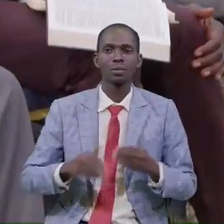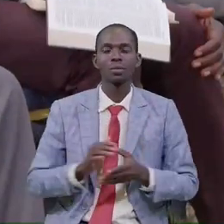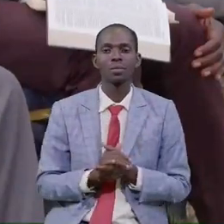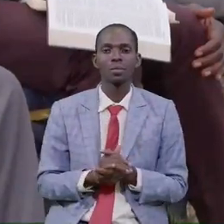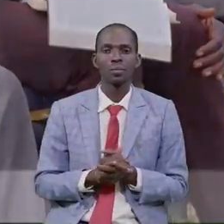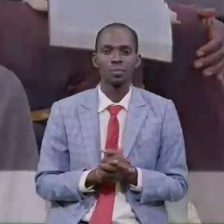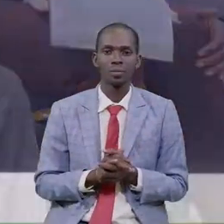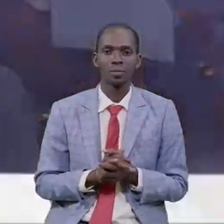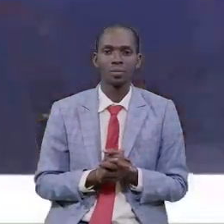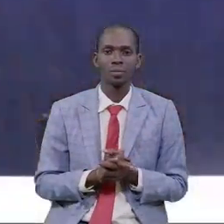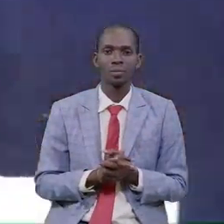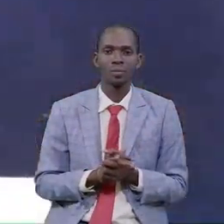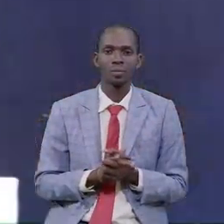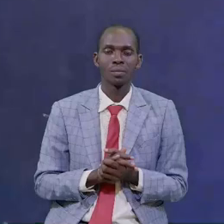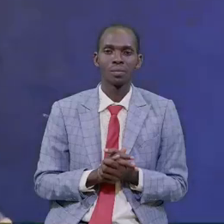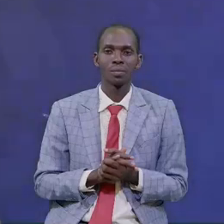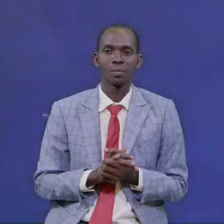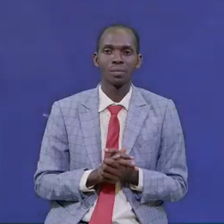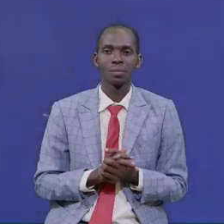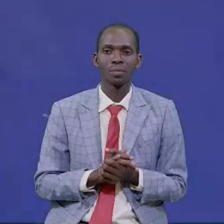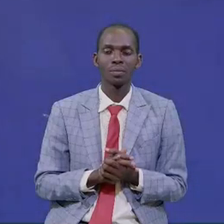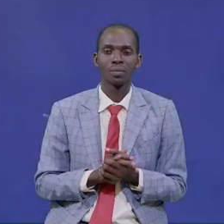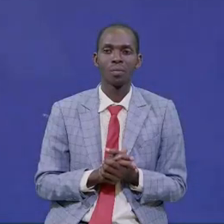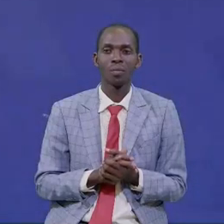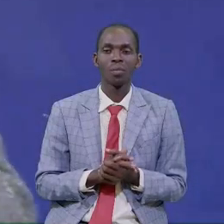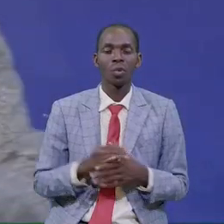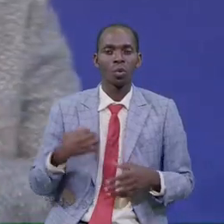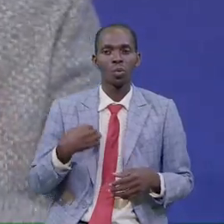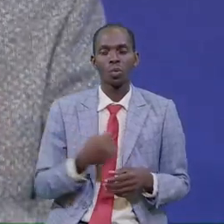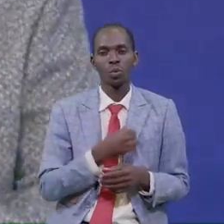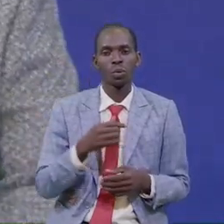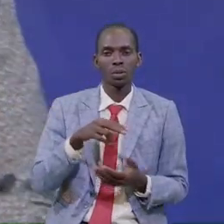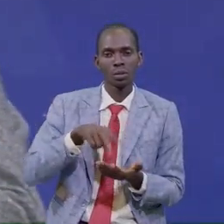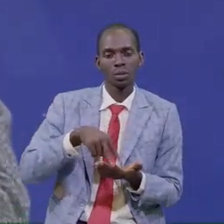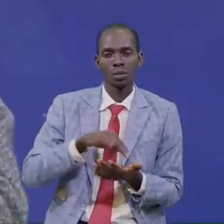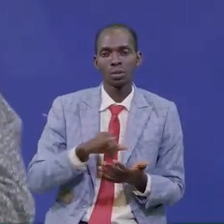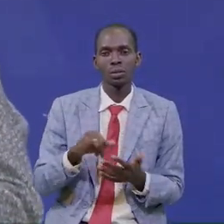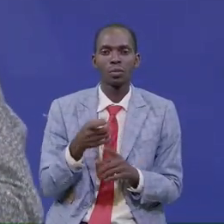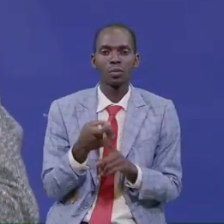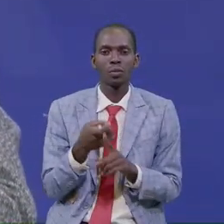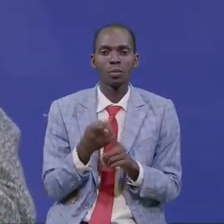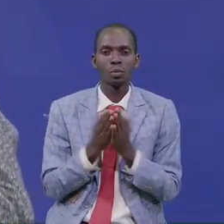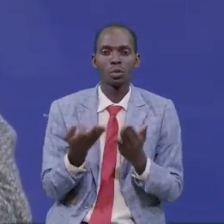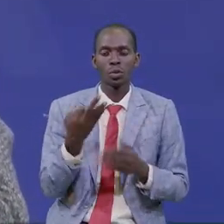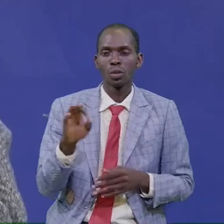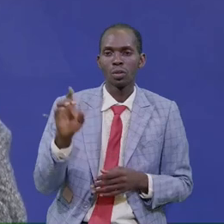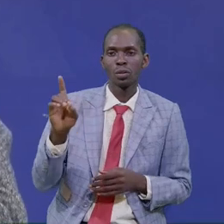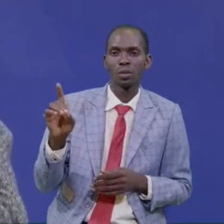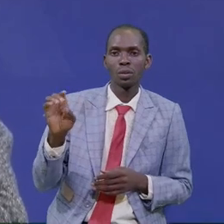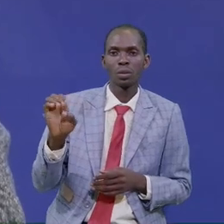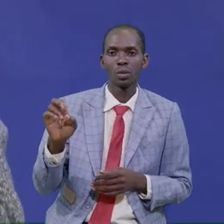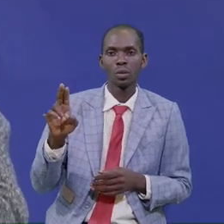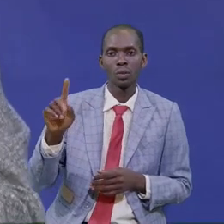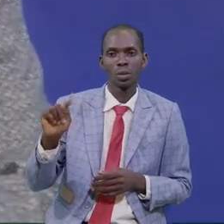Nous continuons jusqu'à la fin. We're reading from Deuteronomy chapter 7. Reading from verse 12. Nous lisons